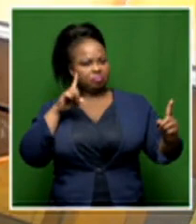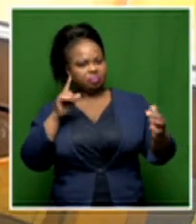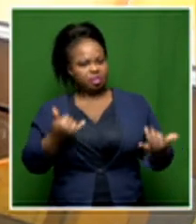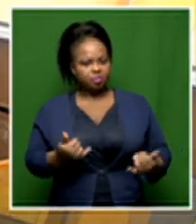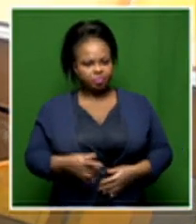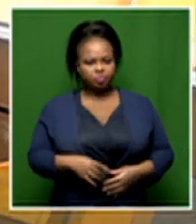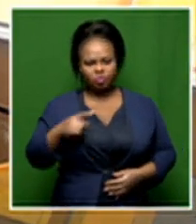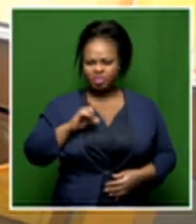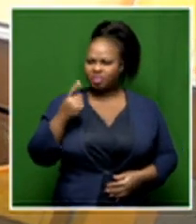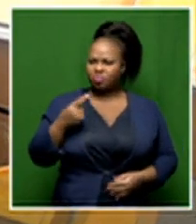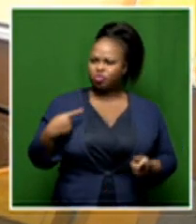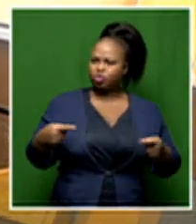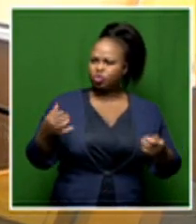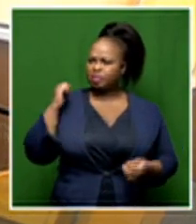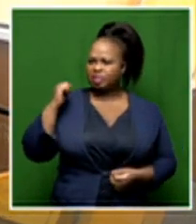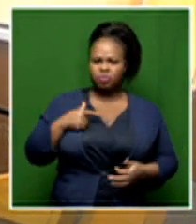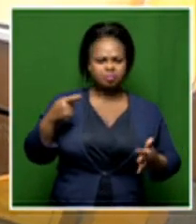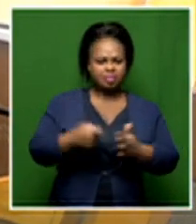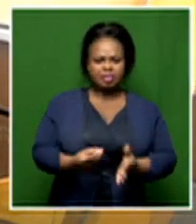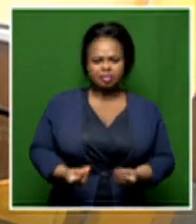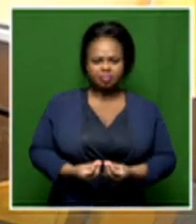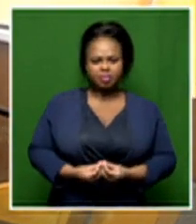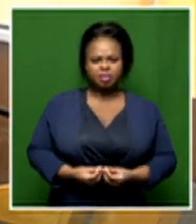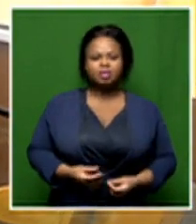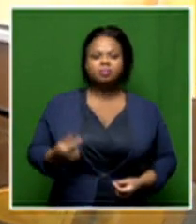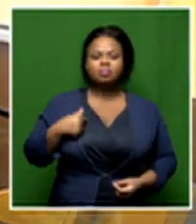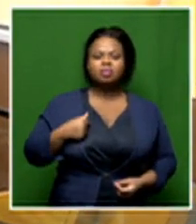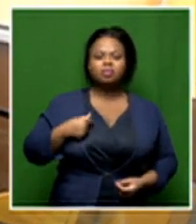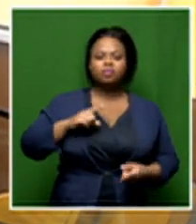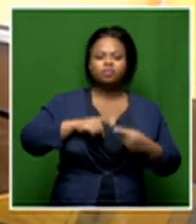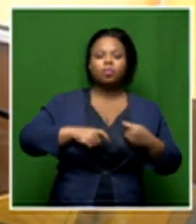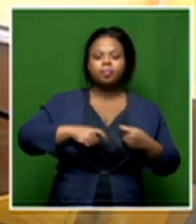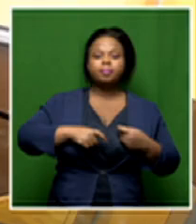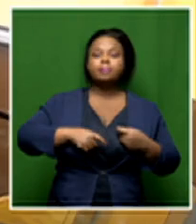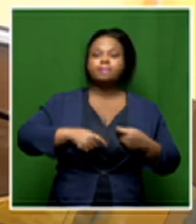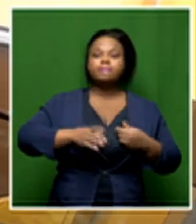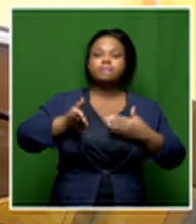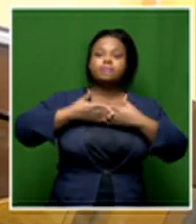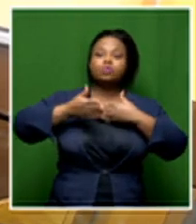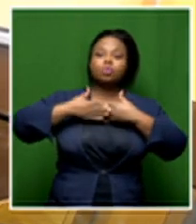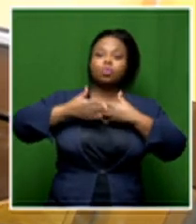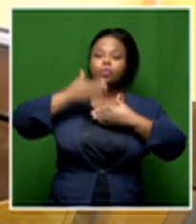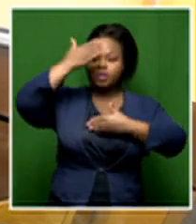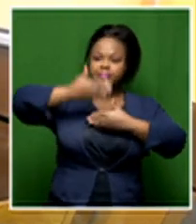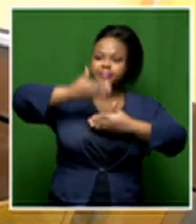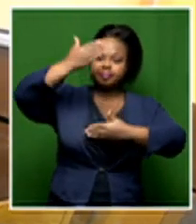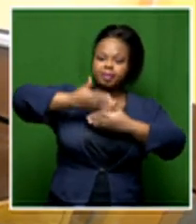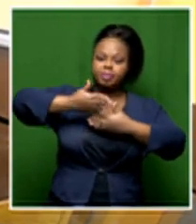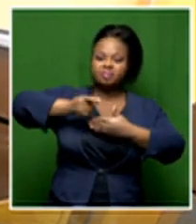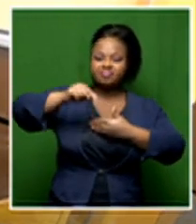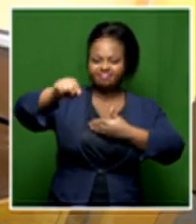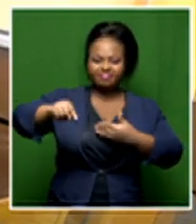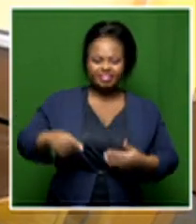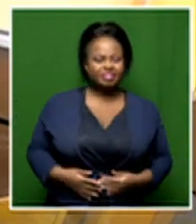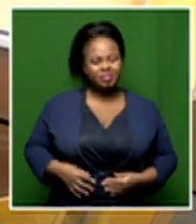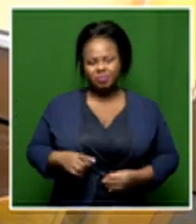having this conversation with somebody in a shop yesterday when I was buying something. I was literally speaking to her from the door to the to the counter, and